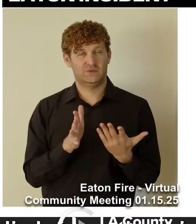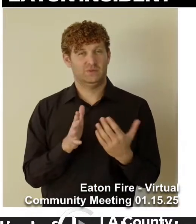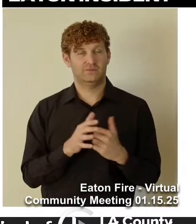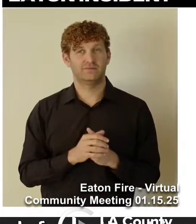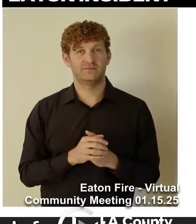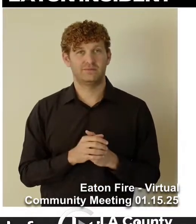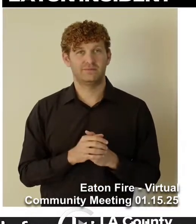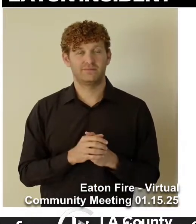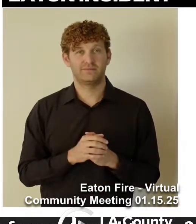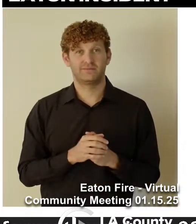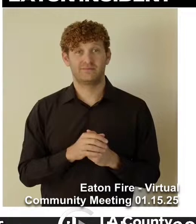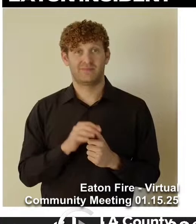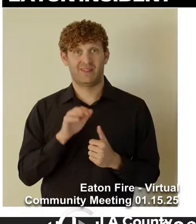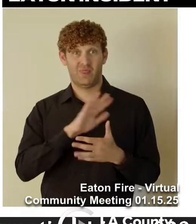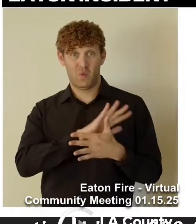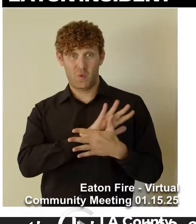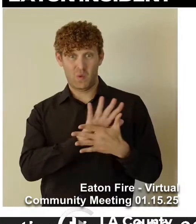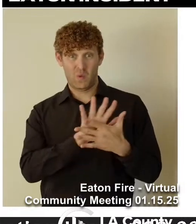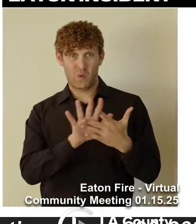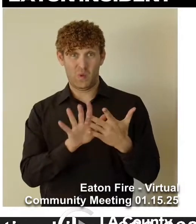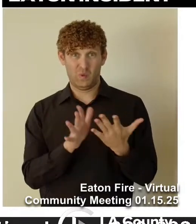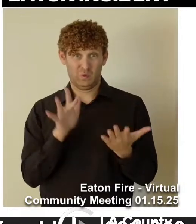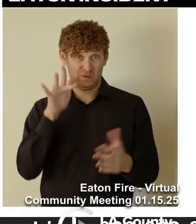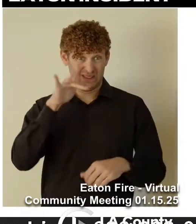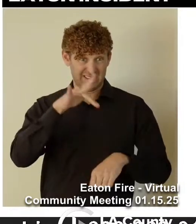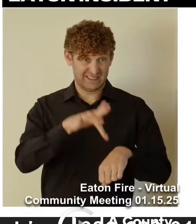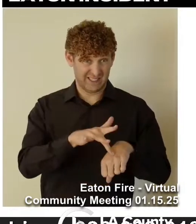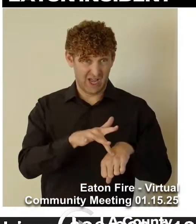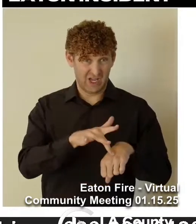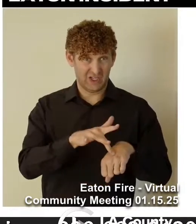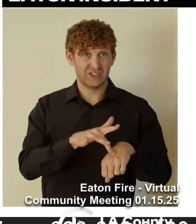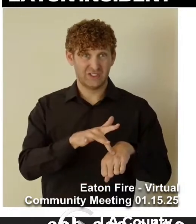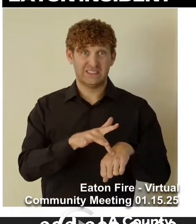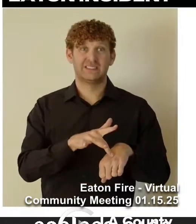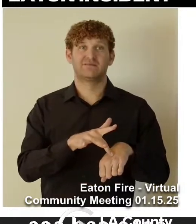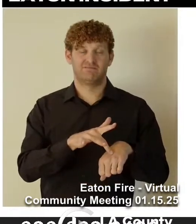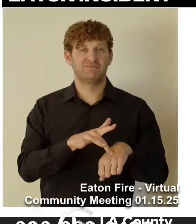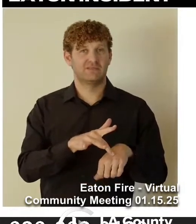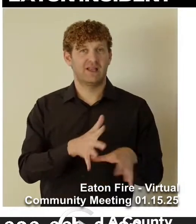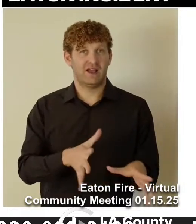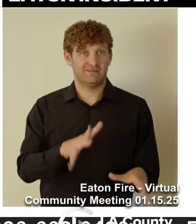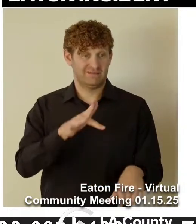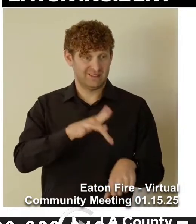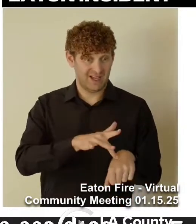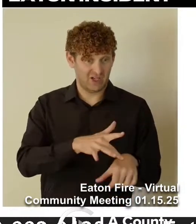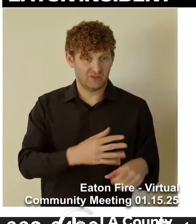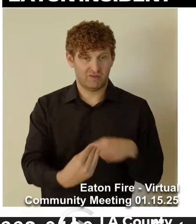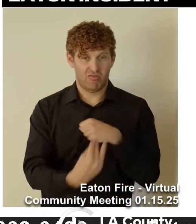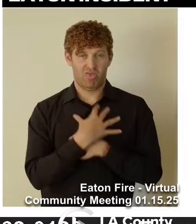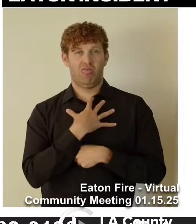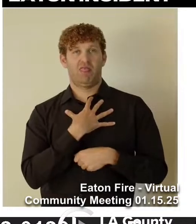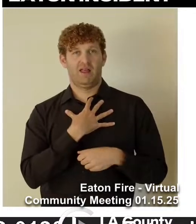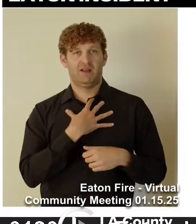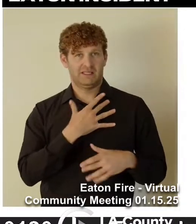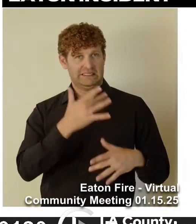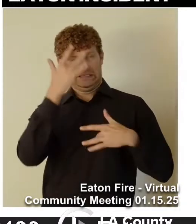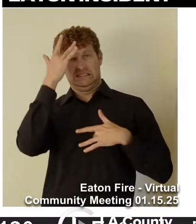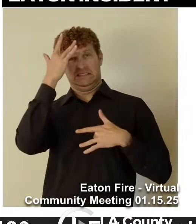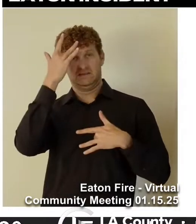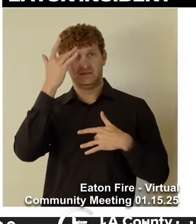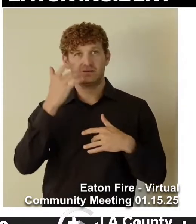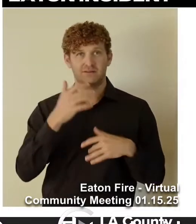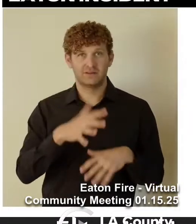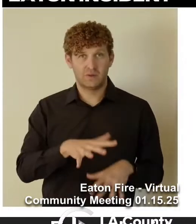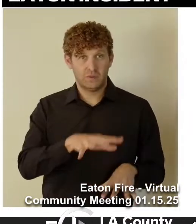These materials pose a serious health risk if handled improperly or inhaled. And fire debris can